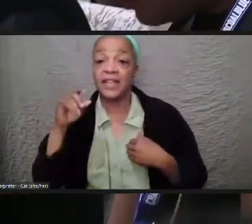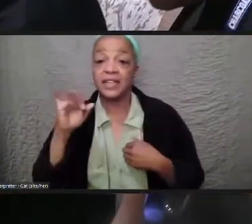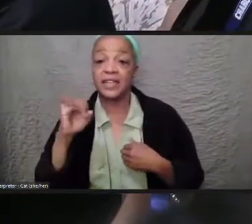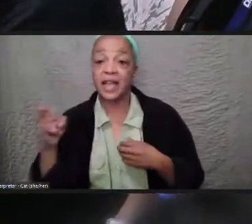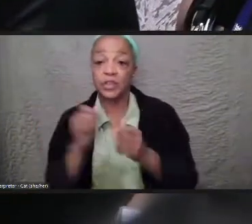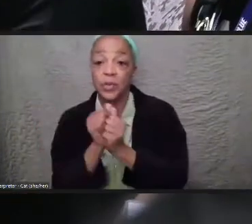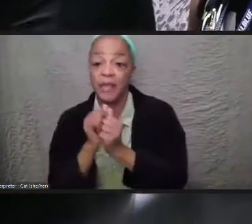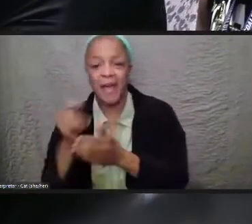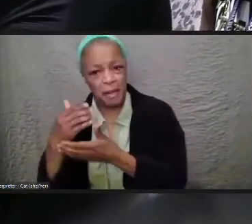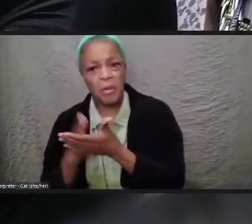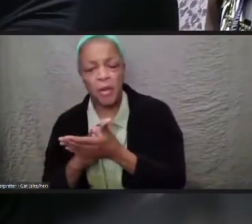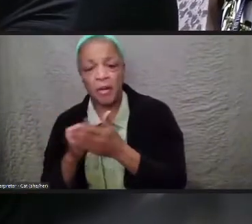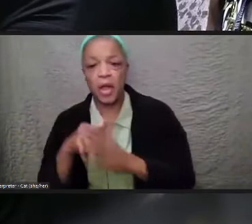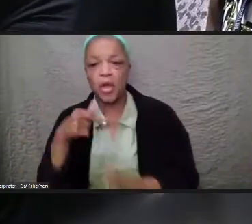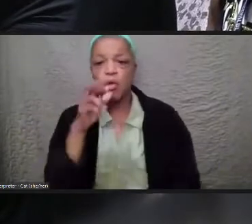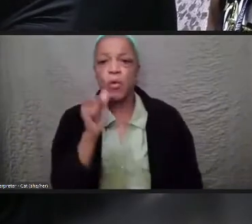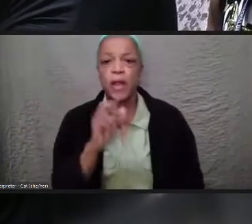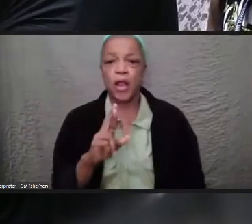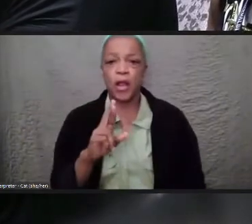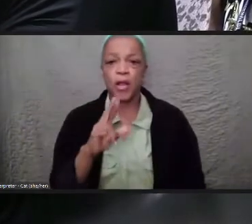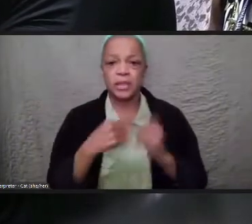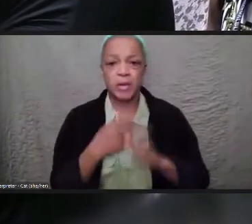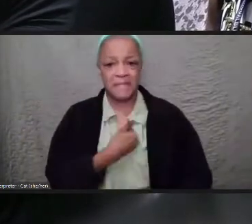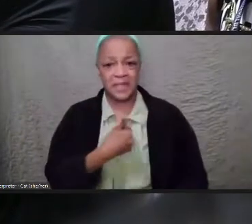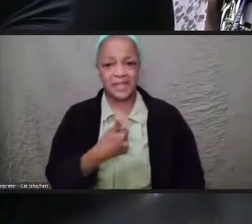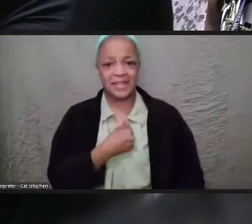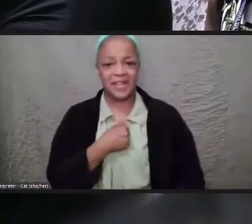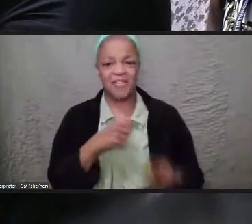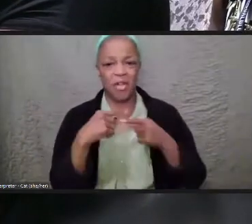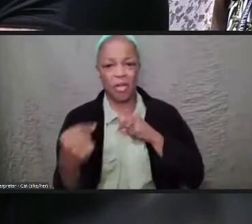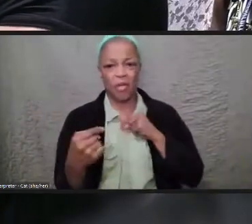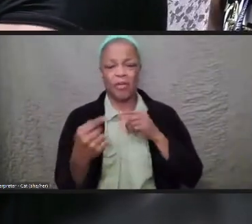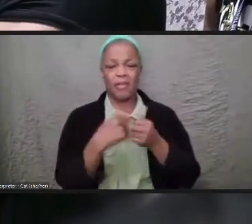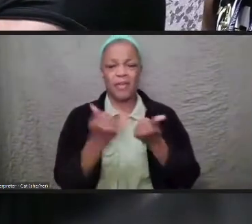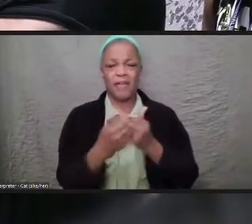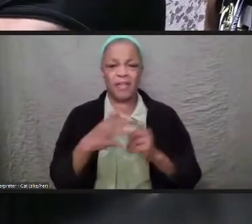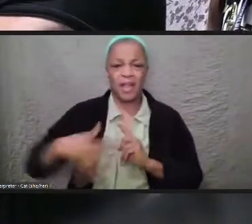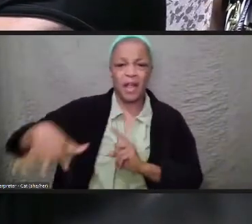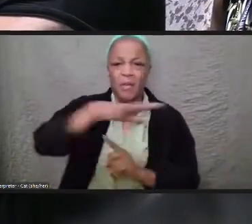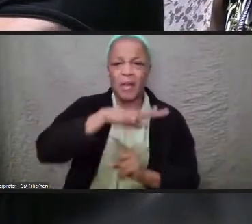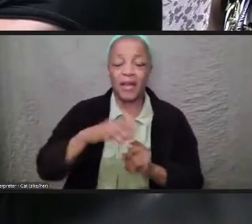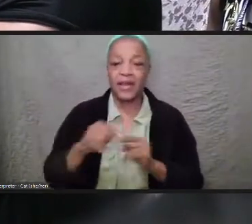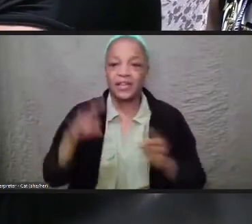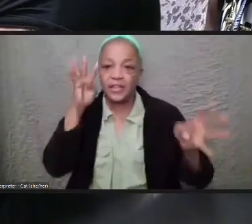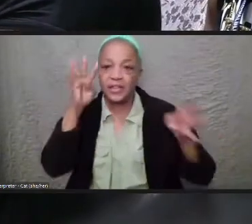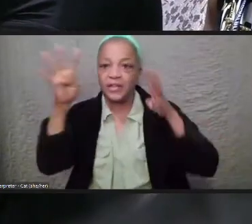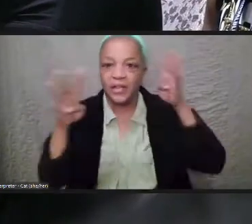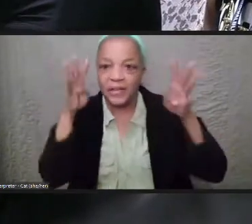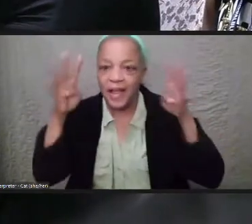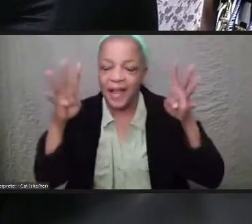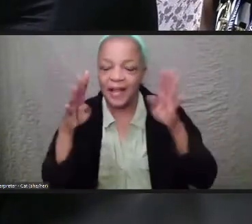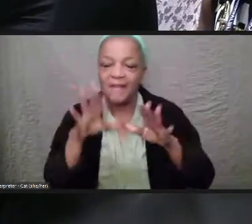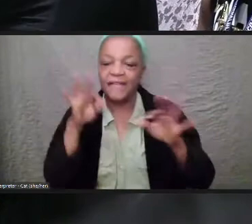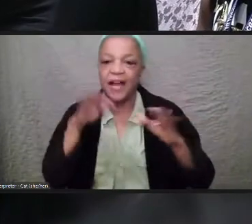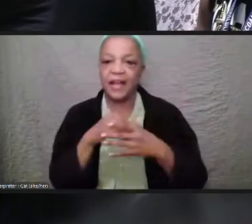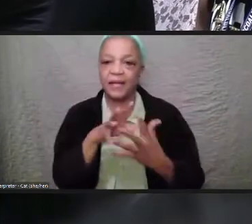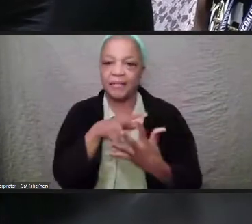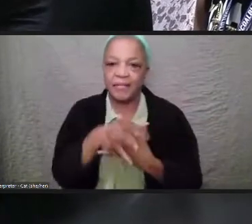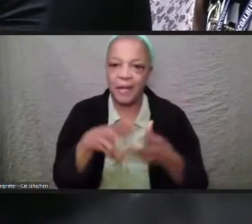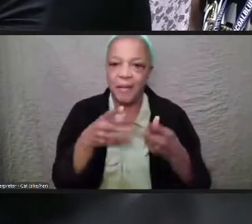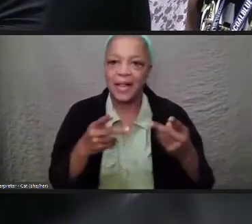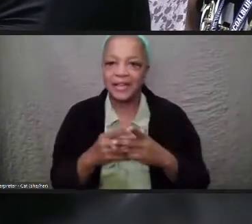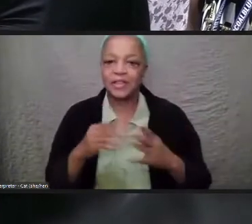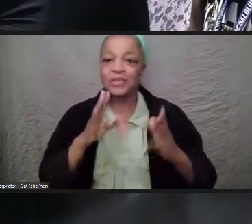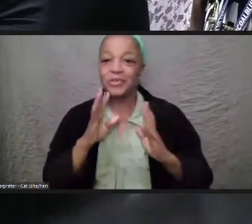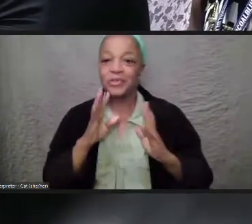of it, but queer is being about the self that is at odds with everything around it and has to invent and create and find a place to speak and to thrive